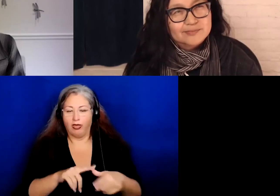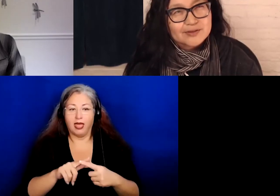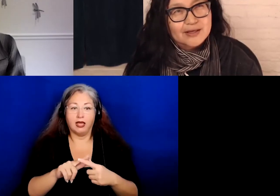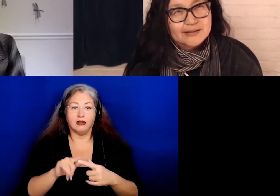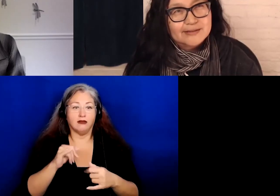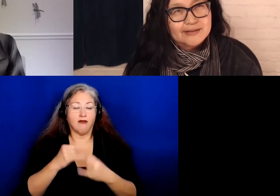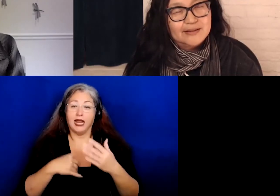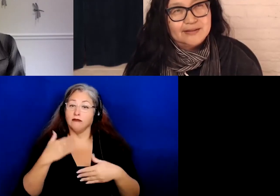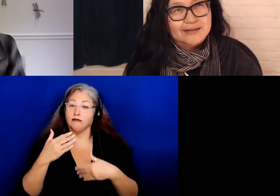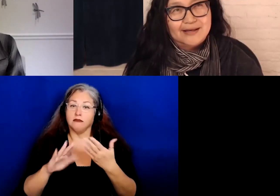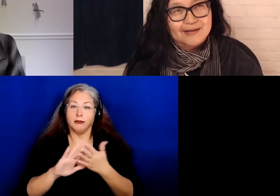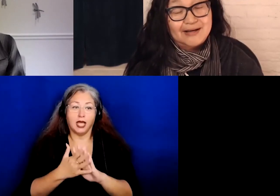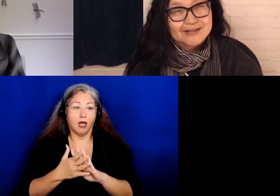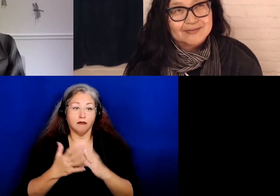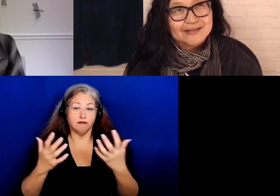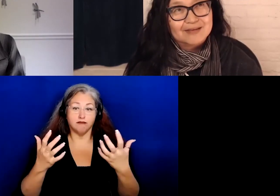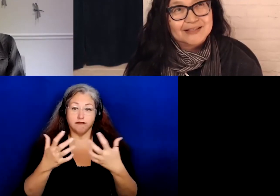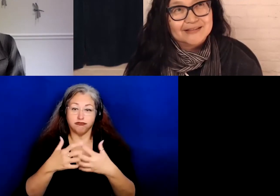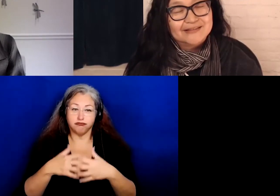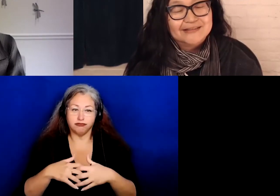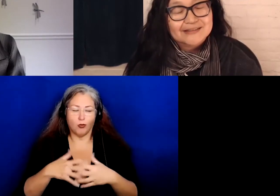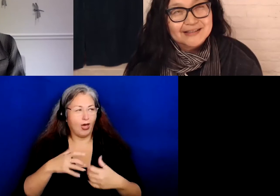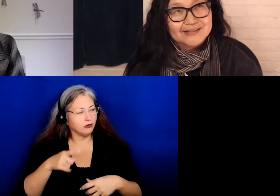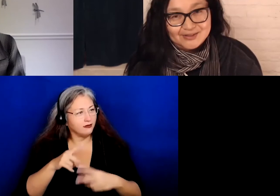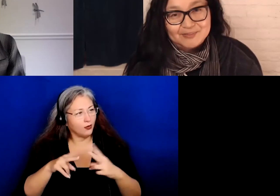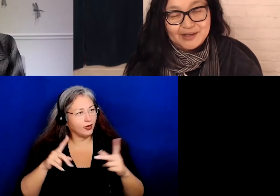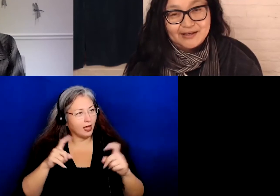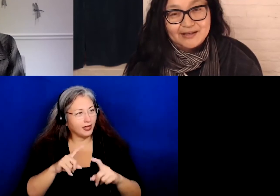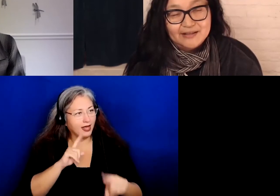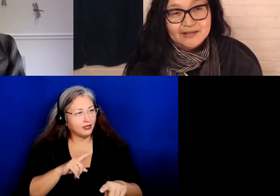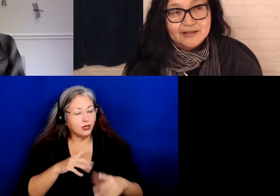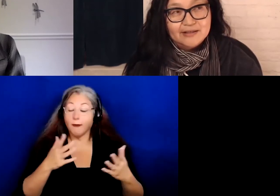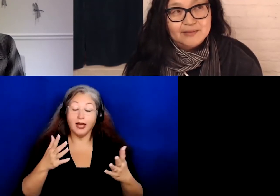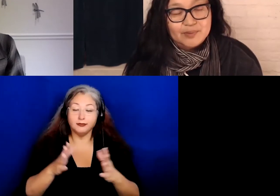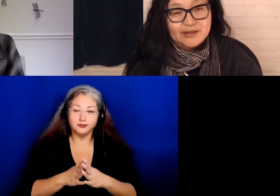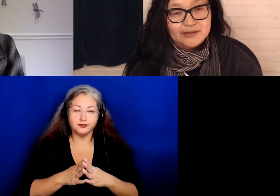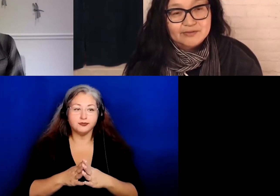whole. So I guess wow, that's a really complicated answer, but